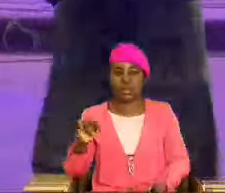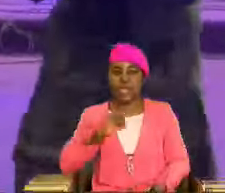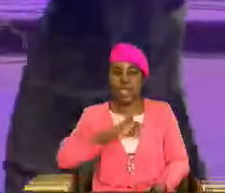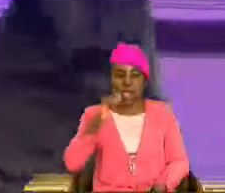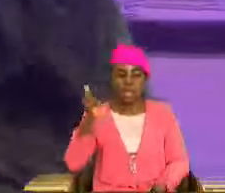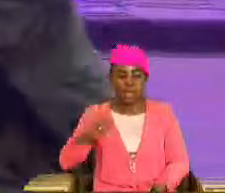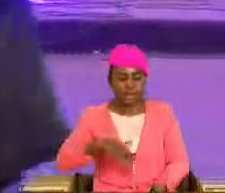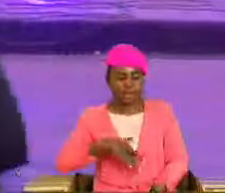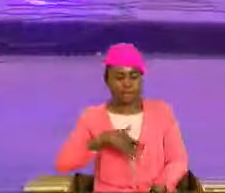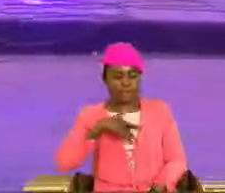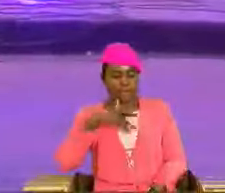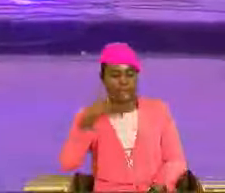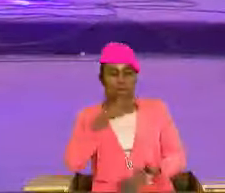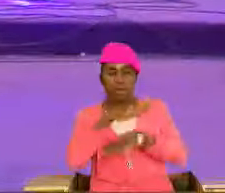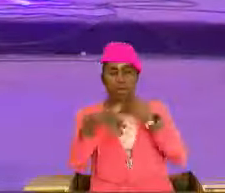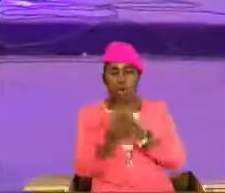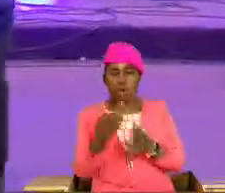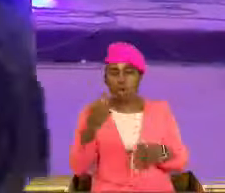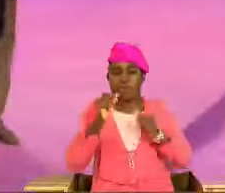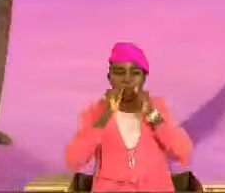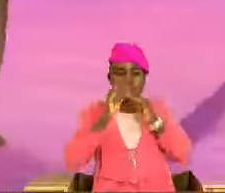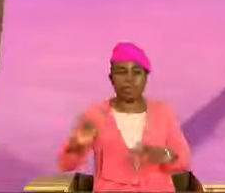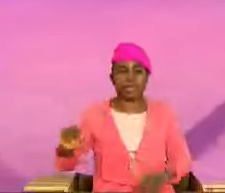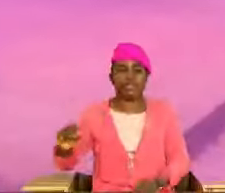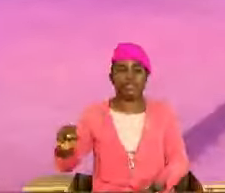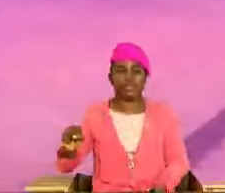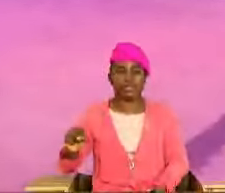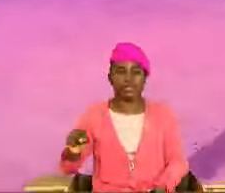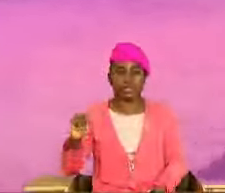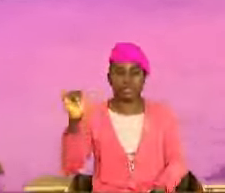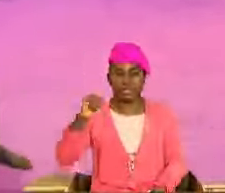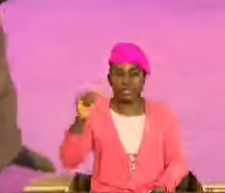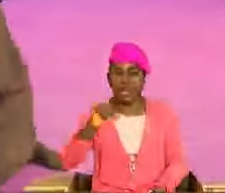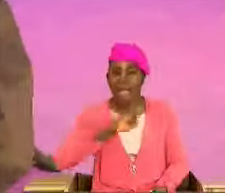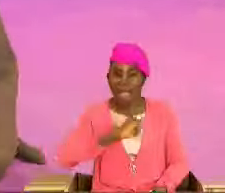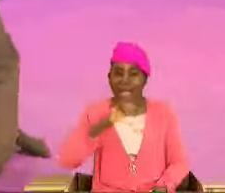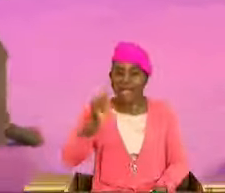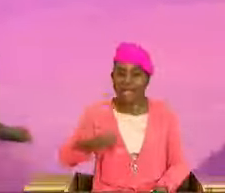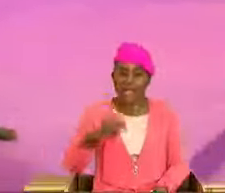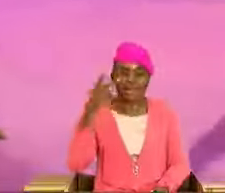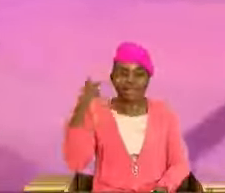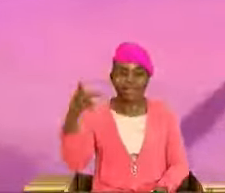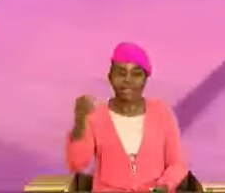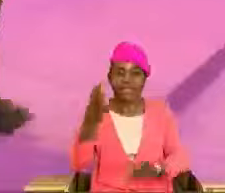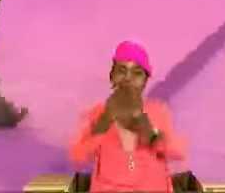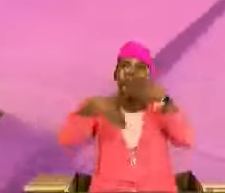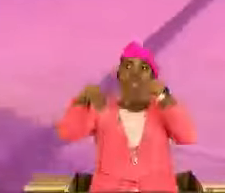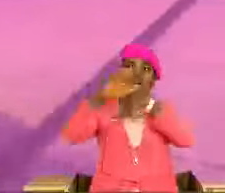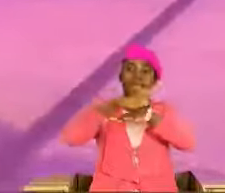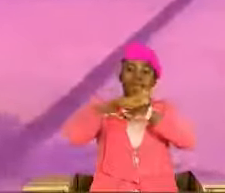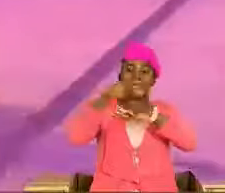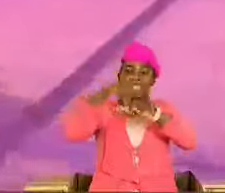can feel the blessings yes dropping it I can see the heavens dropping the blessings yes I can see yes the